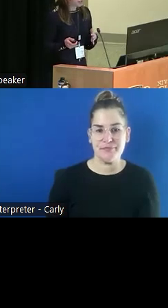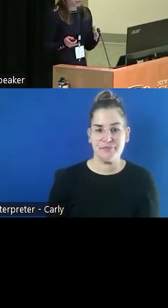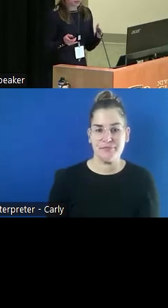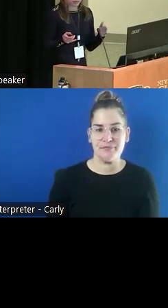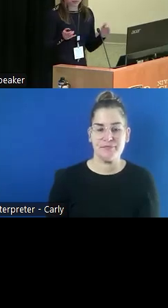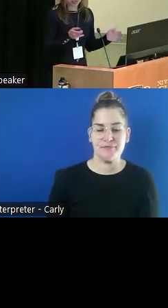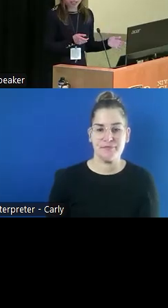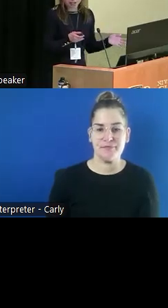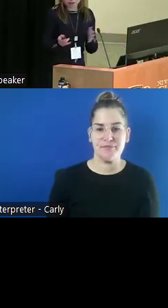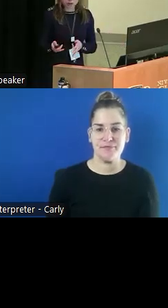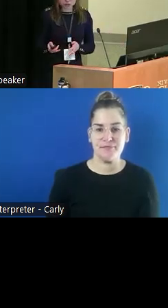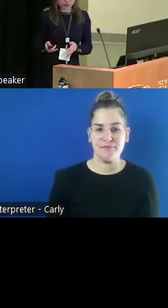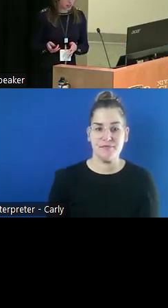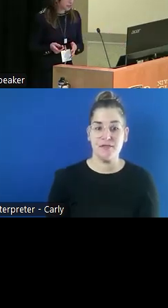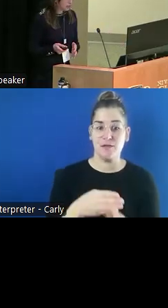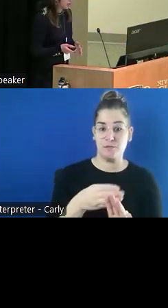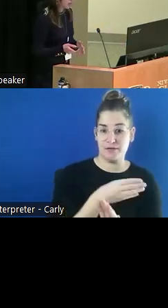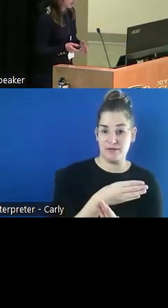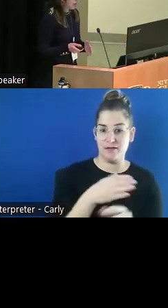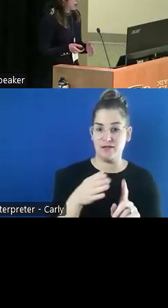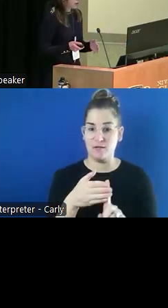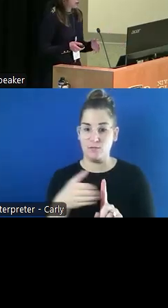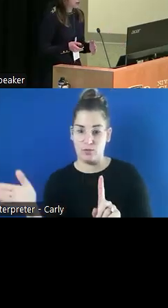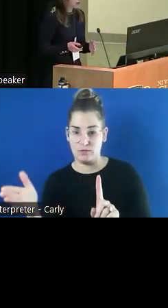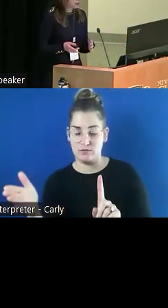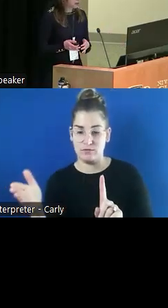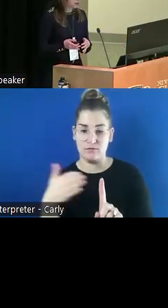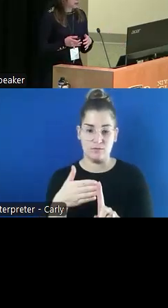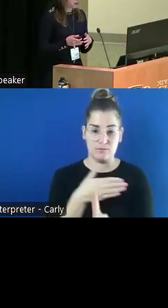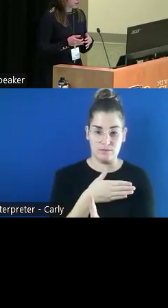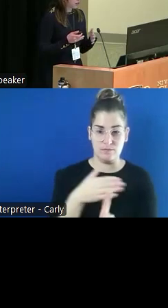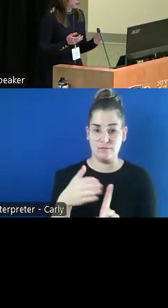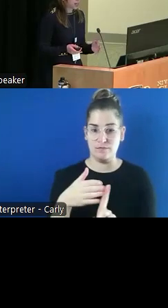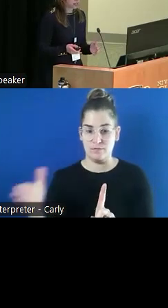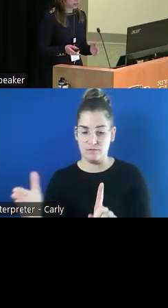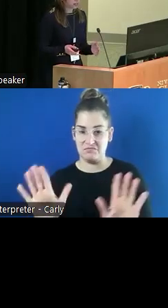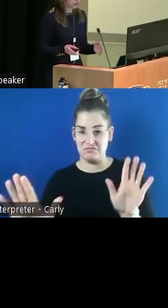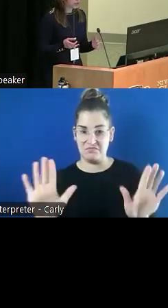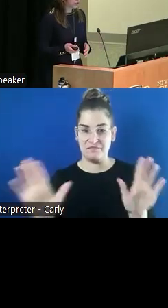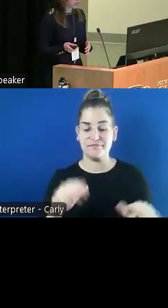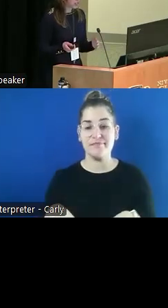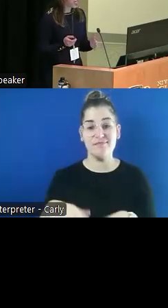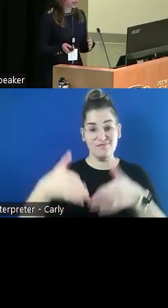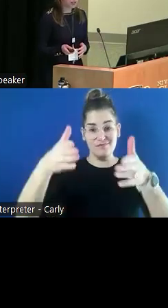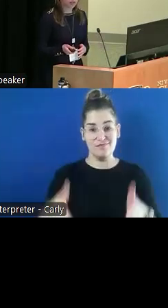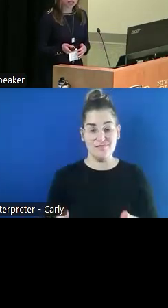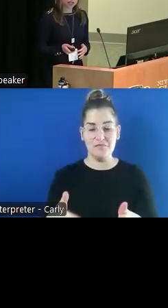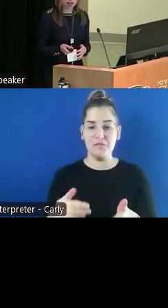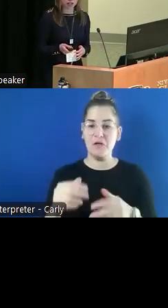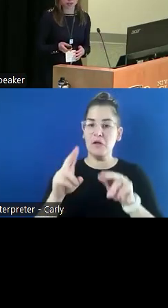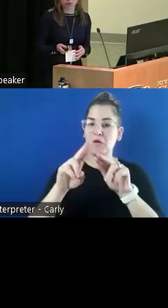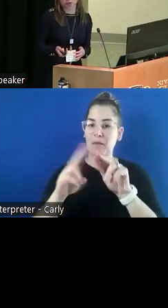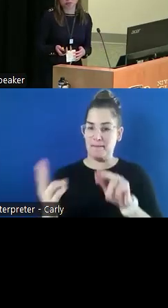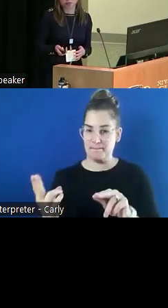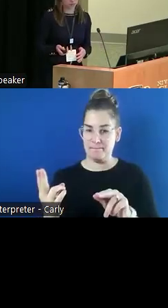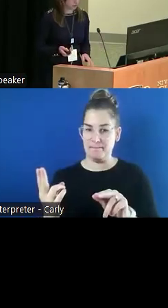compared to from pre and post-treatment, the subject slightly reduced in